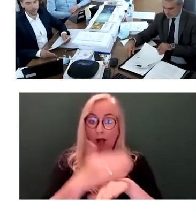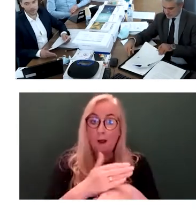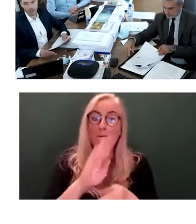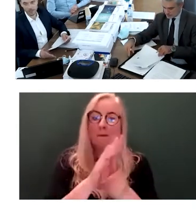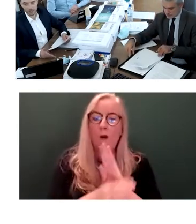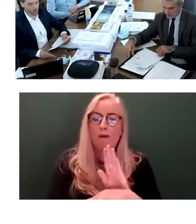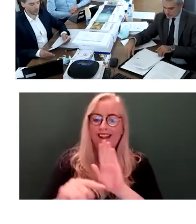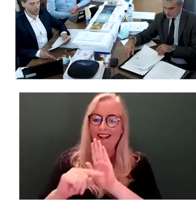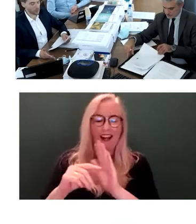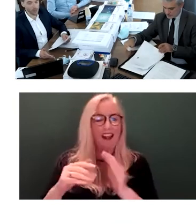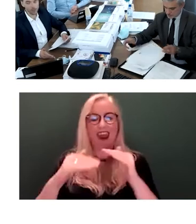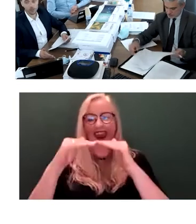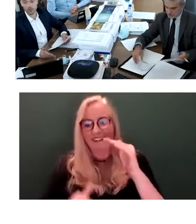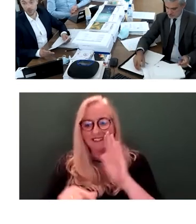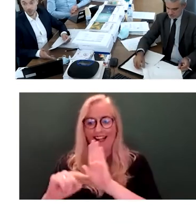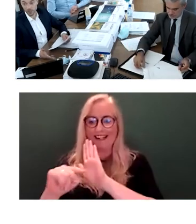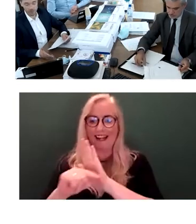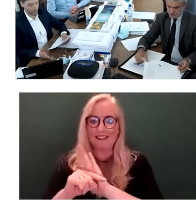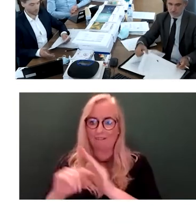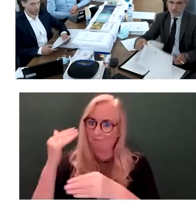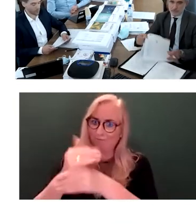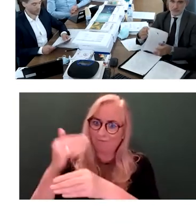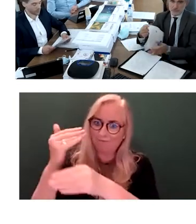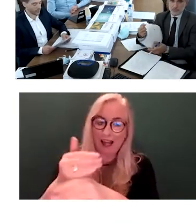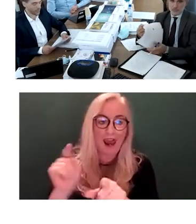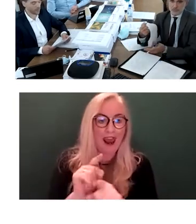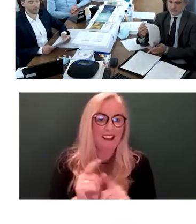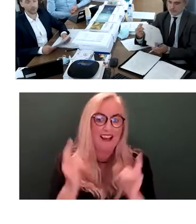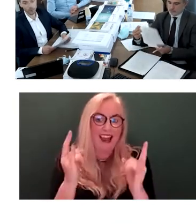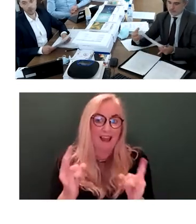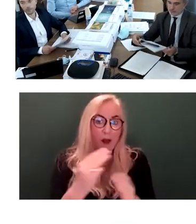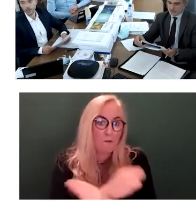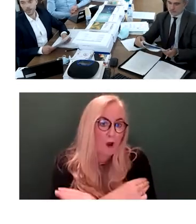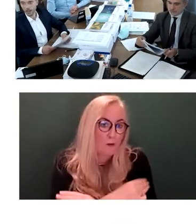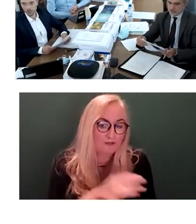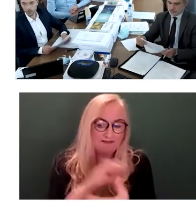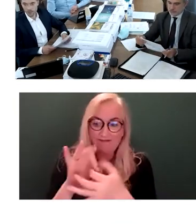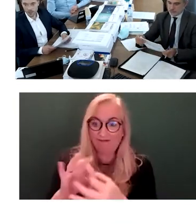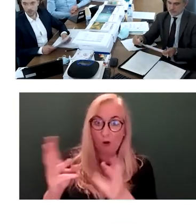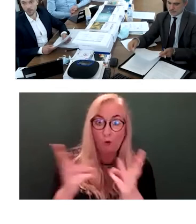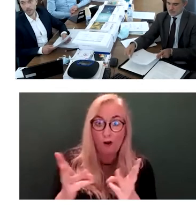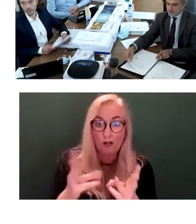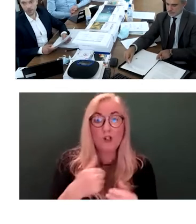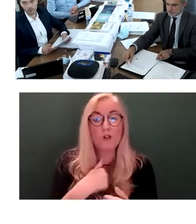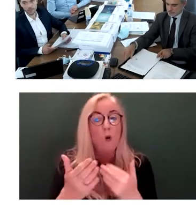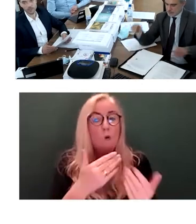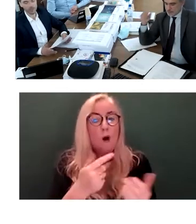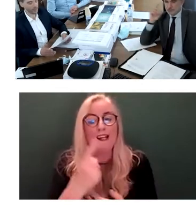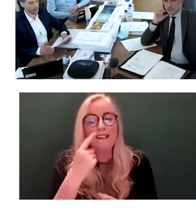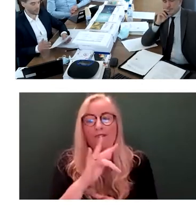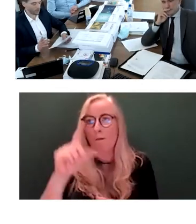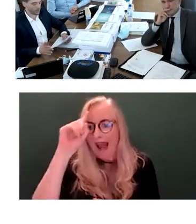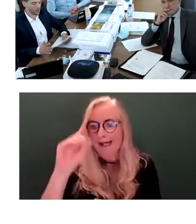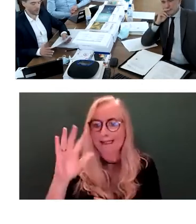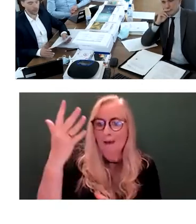negative impact that individual constraints, such as health problems, can have on work. And what we see from academic evidence is that